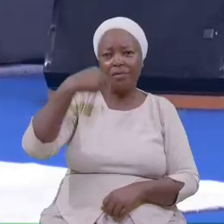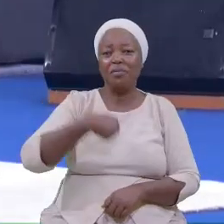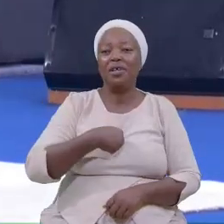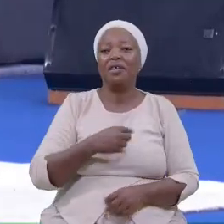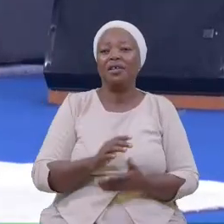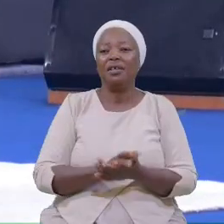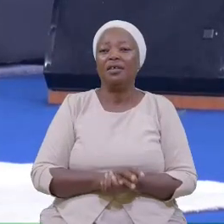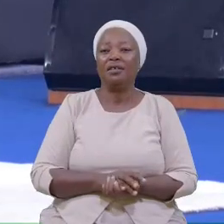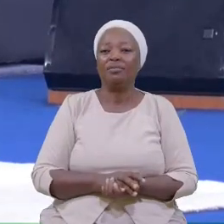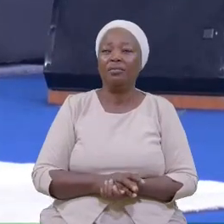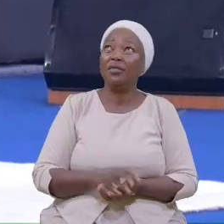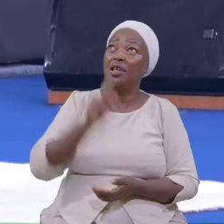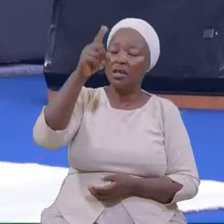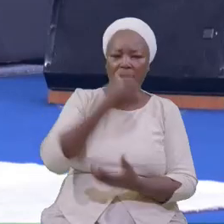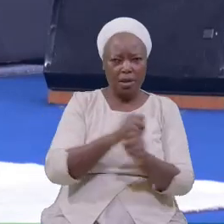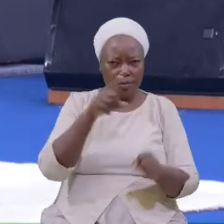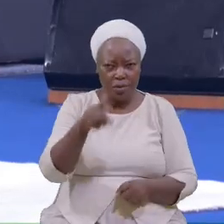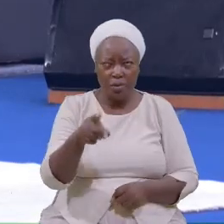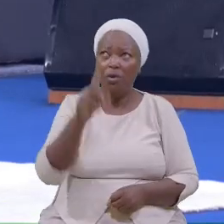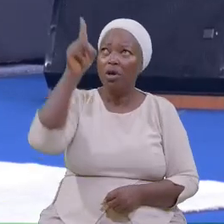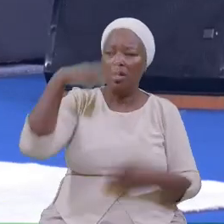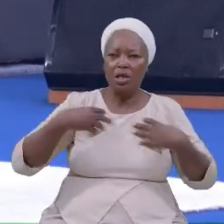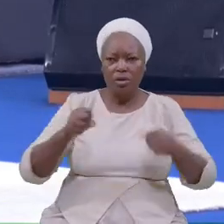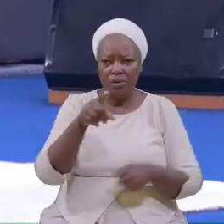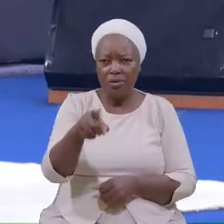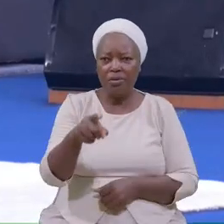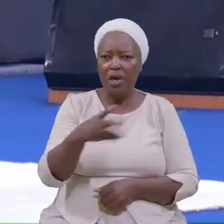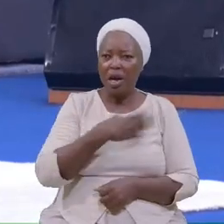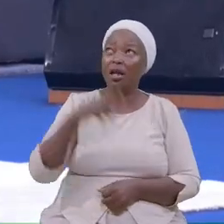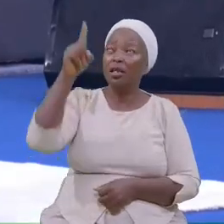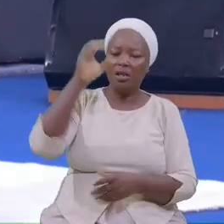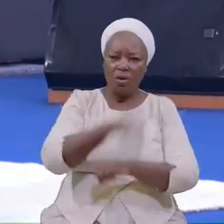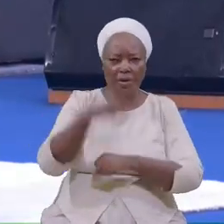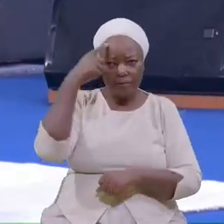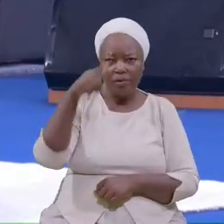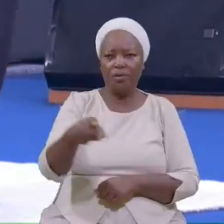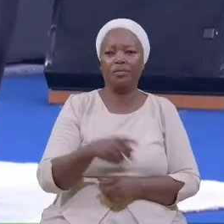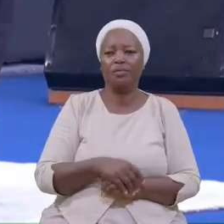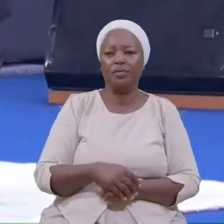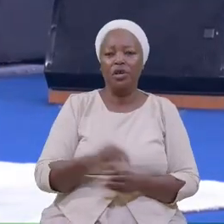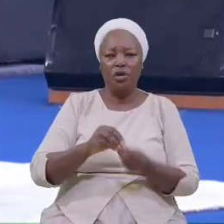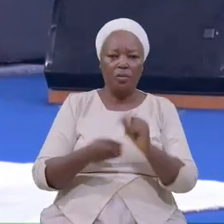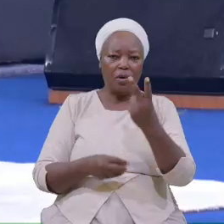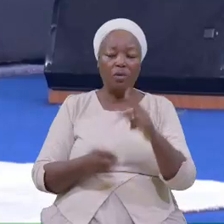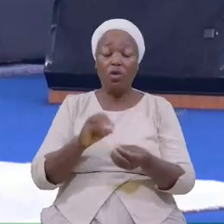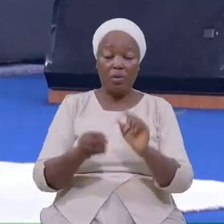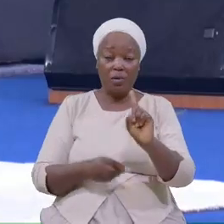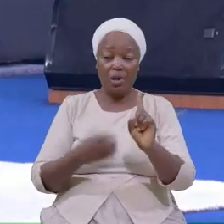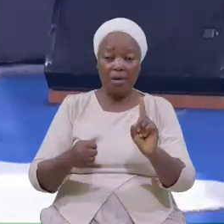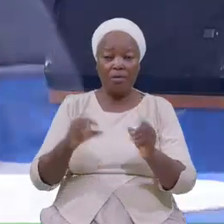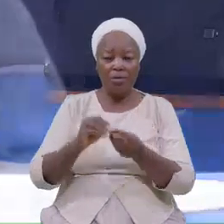He saves you. He heals you. And he conquers for you. Look at number 1.